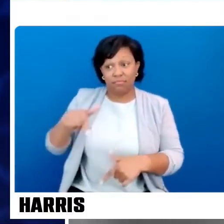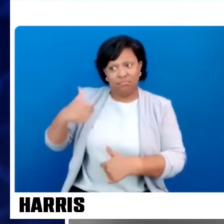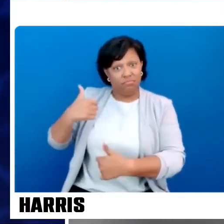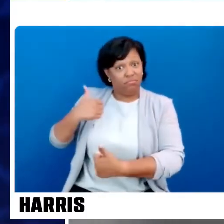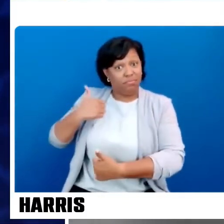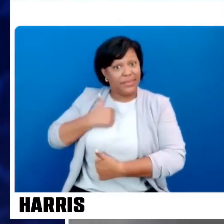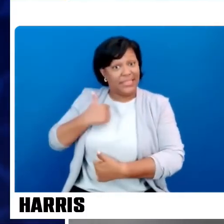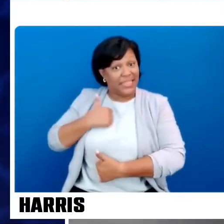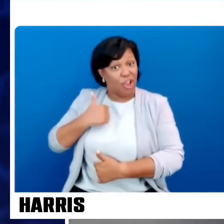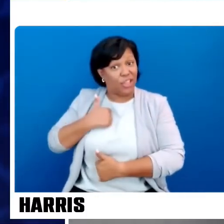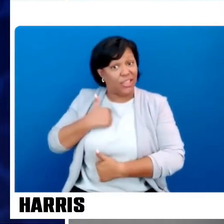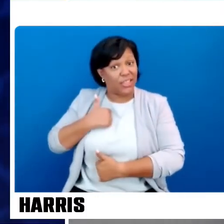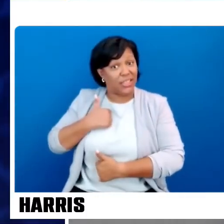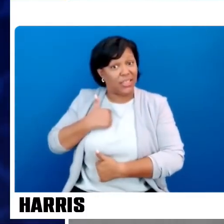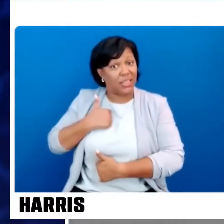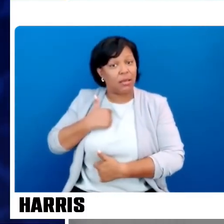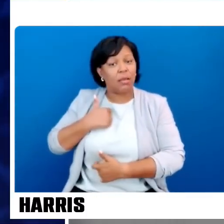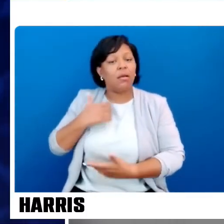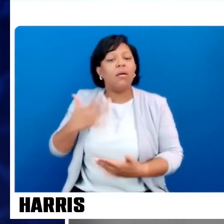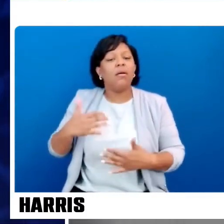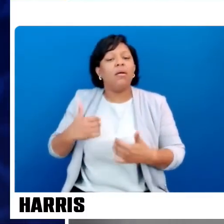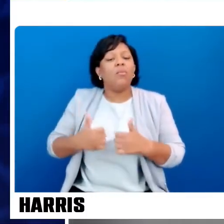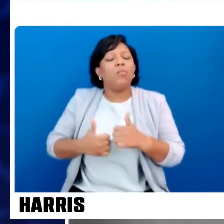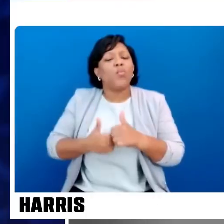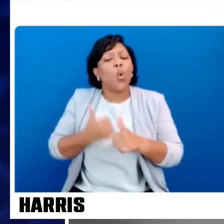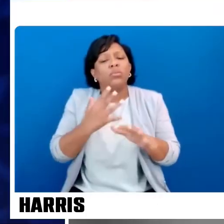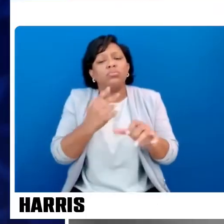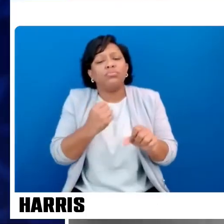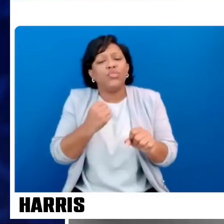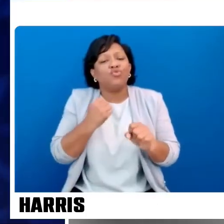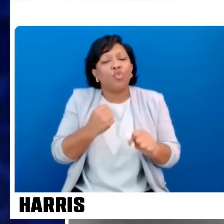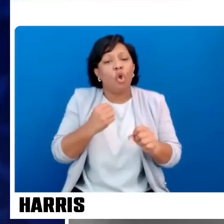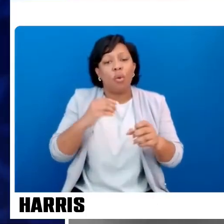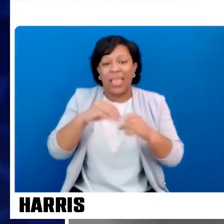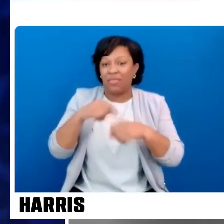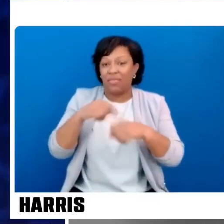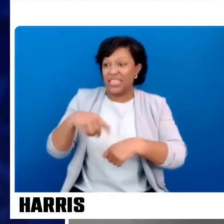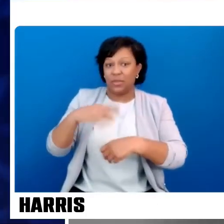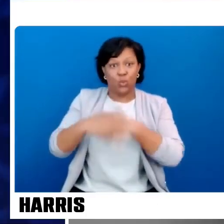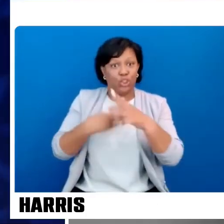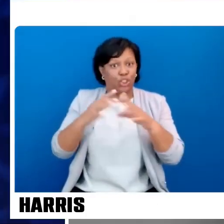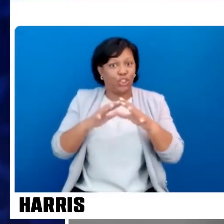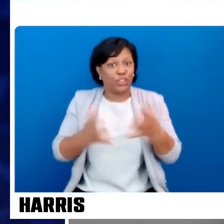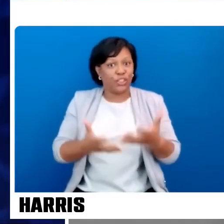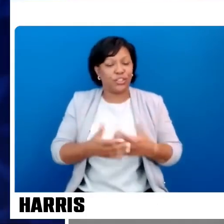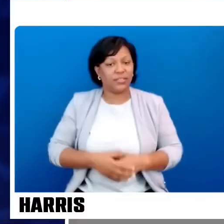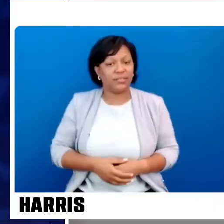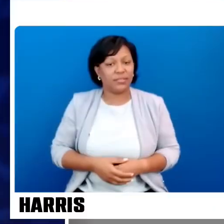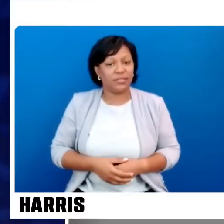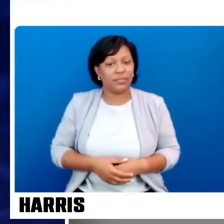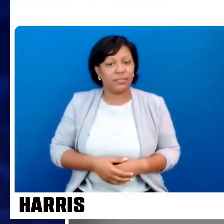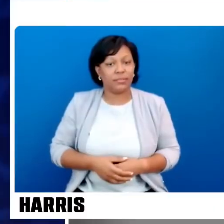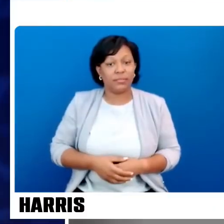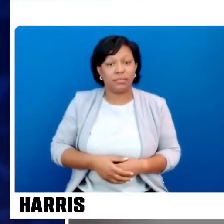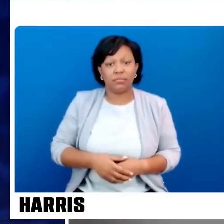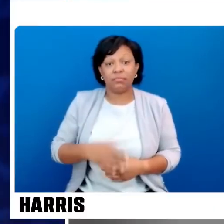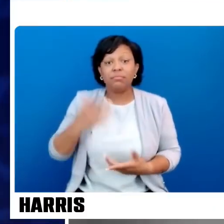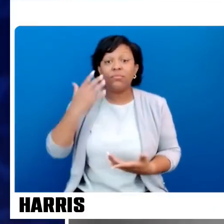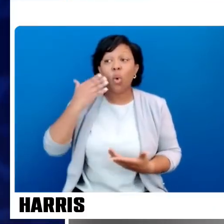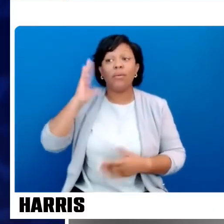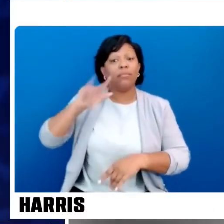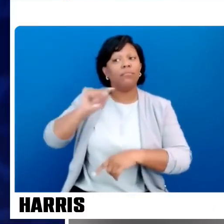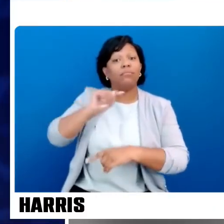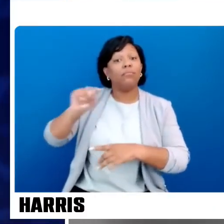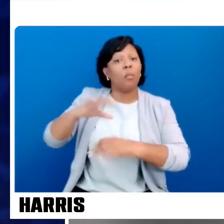world. I will be a president that will protect our fundamental rights and freedoms, including the right of a woman to make decisions about her own